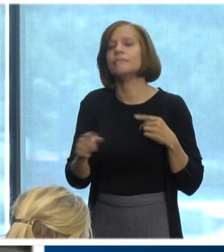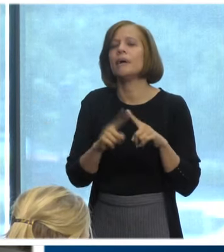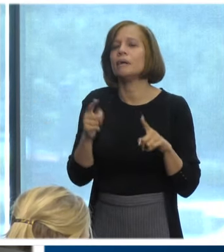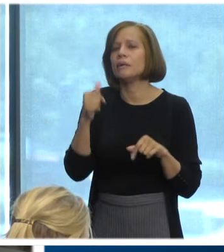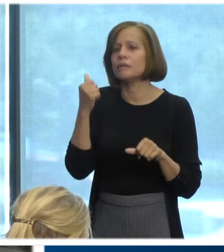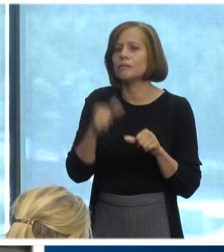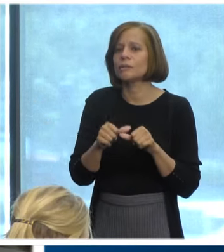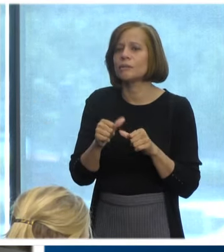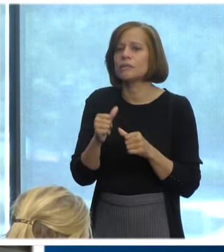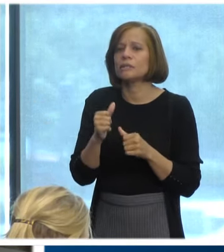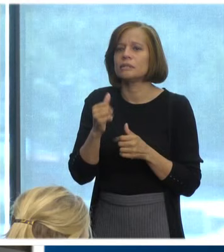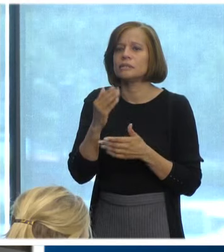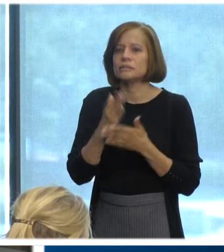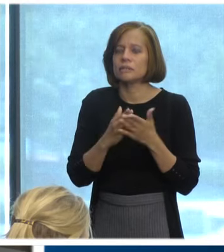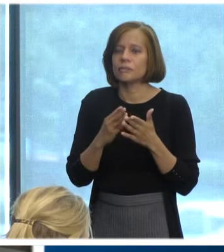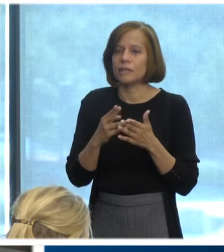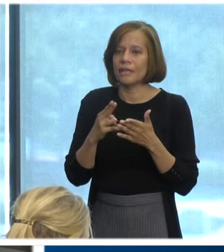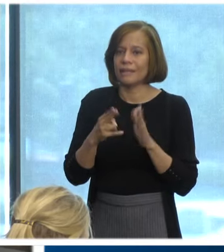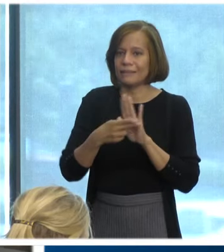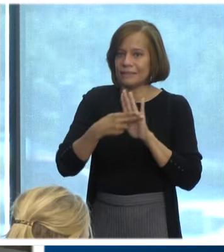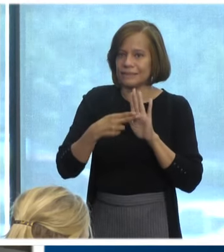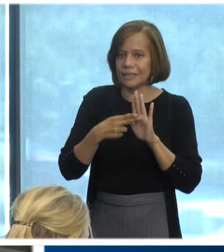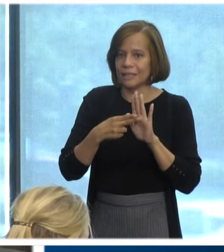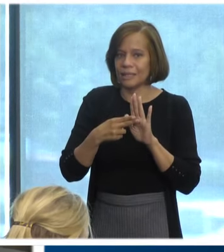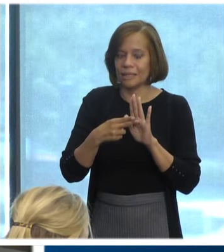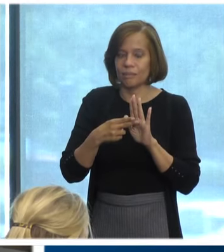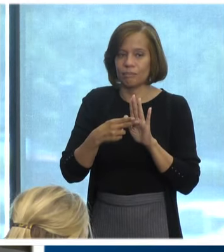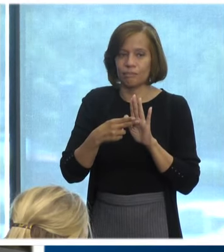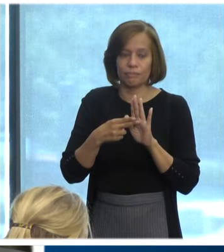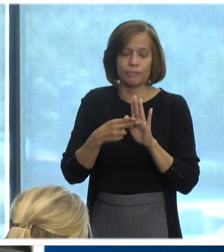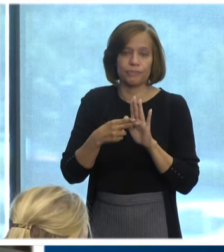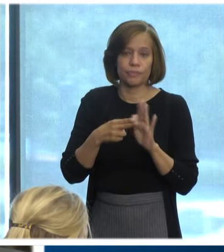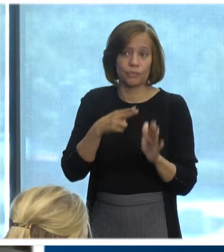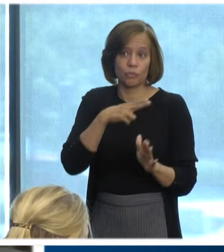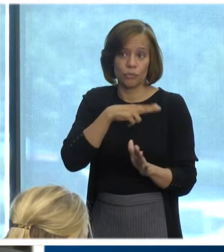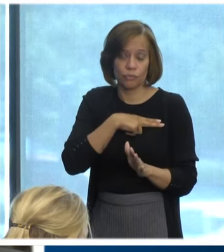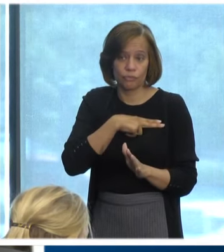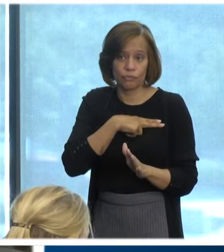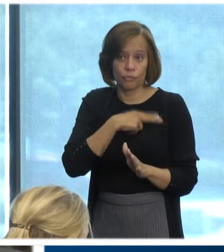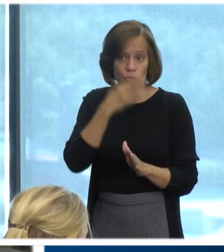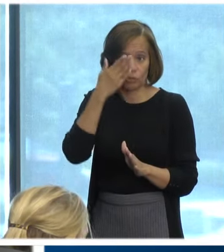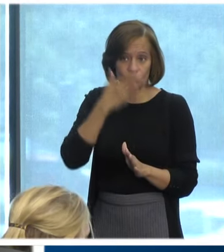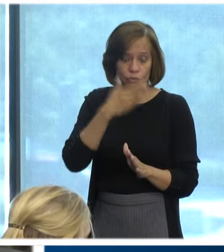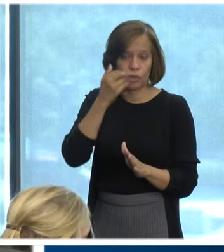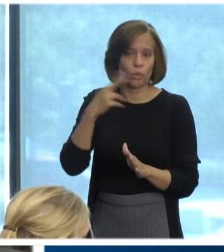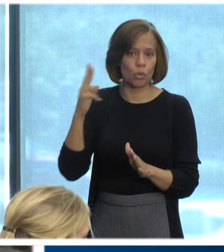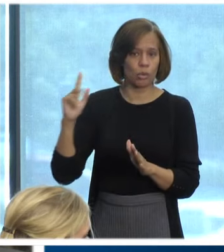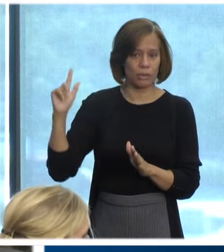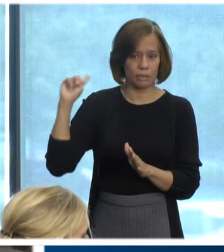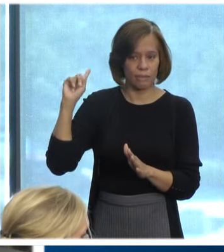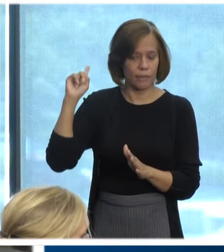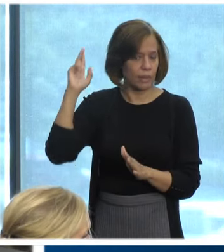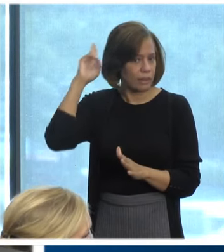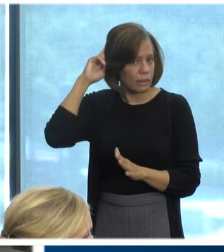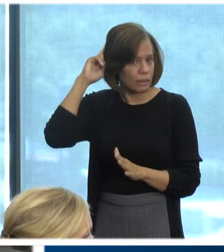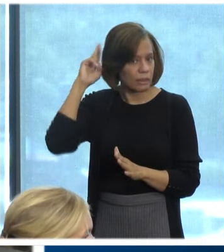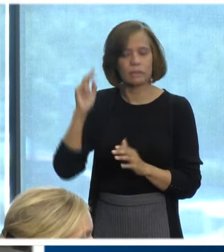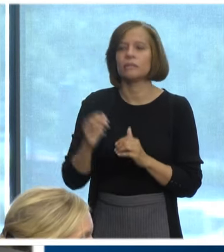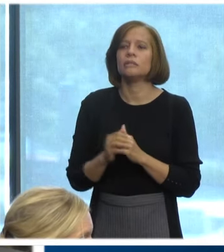they had the tape of their badge numbers either on the front of the riot gear or on the back of their helmets.